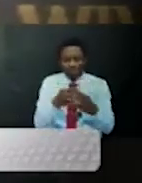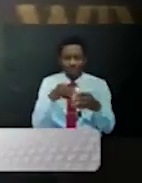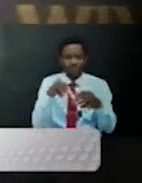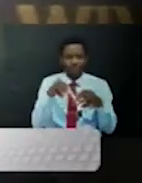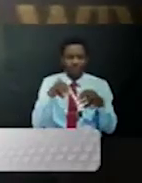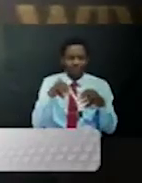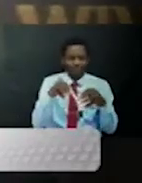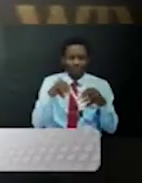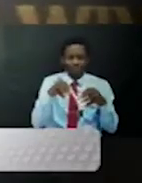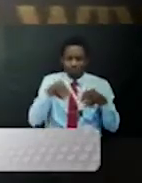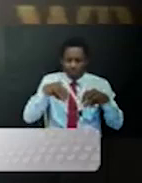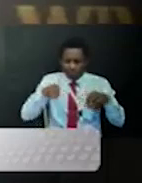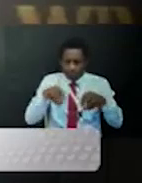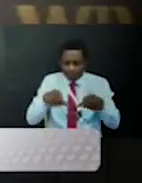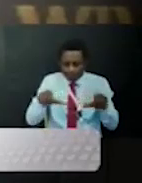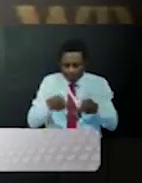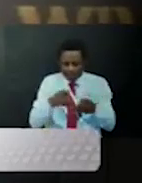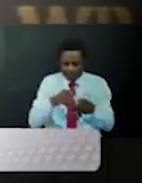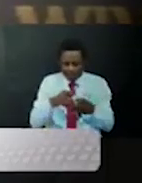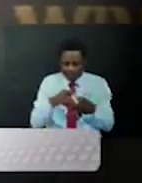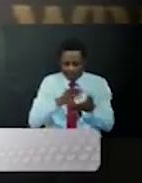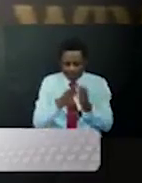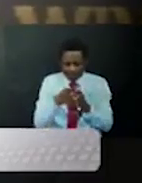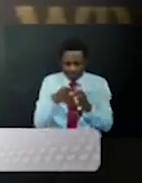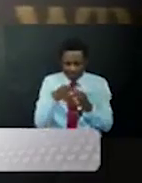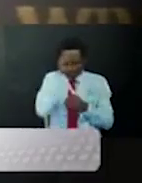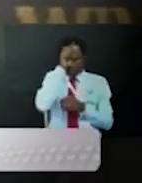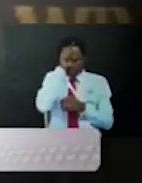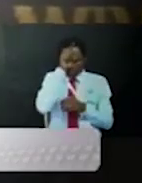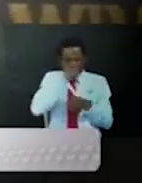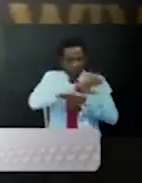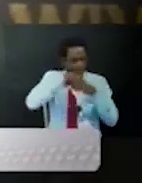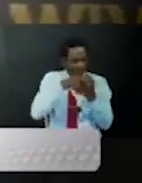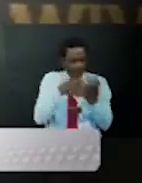People are selling. And it was time that